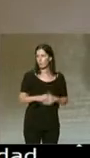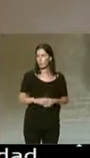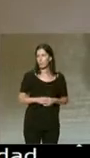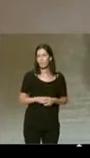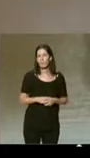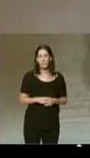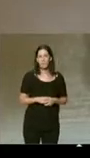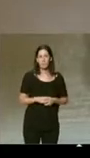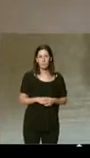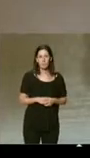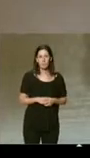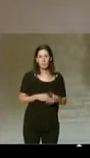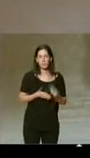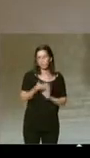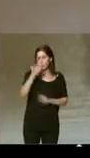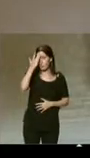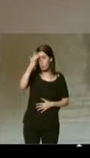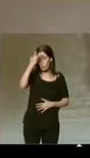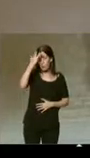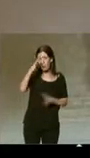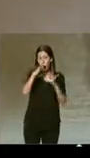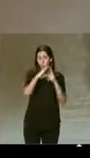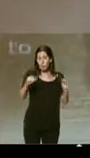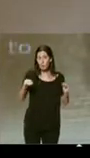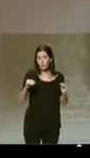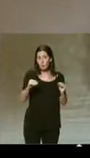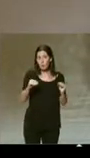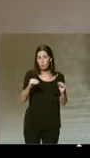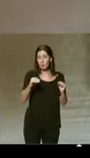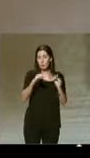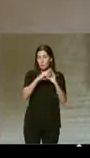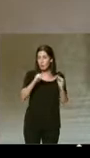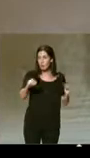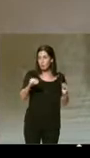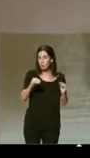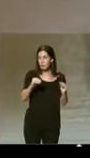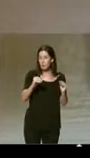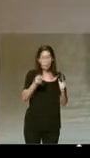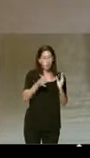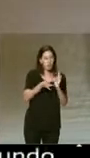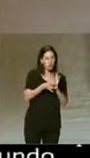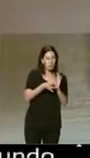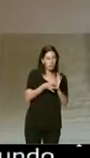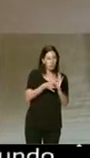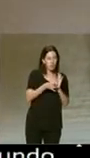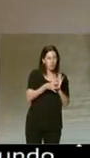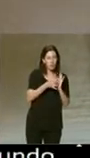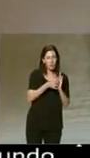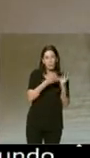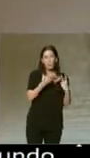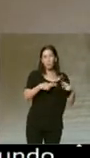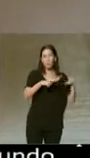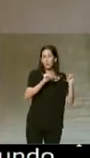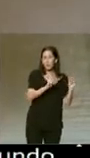chapter devoted to accessibility. I cannot envisage one single university in